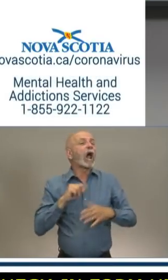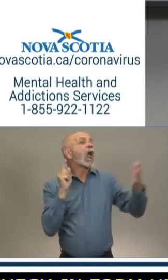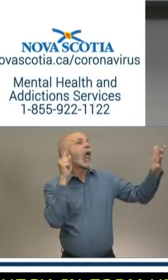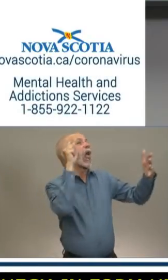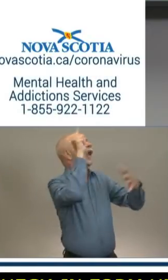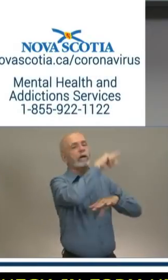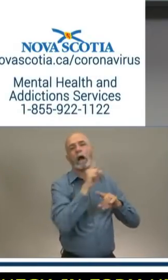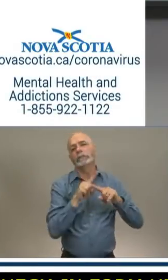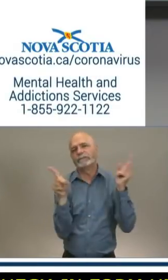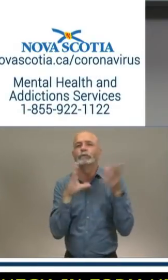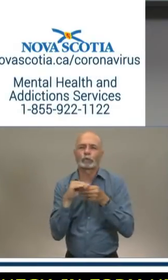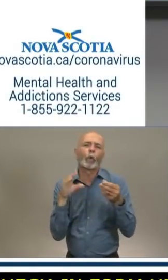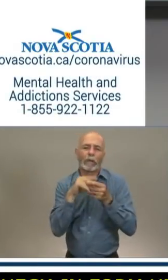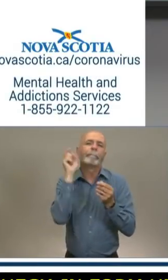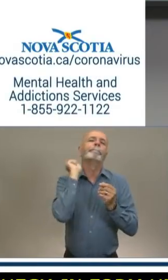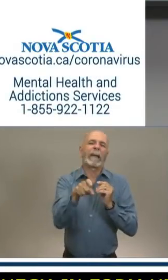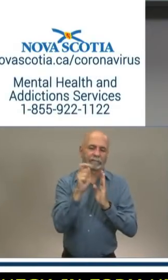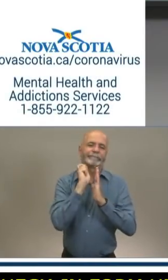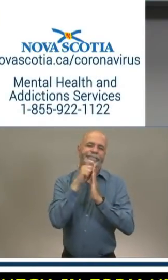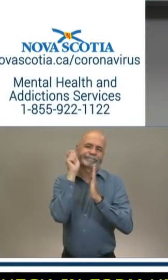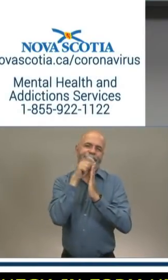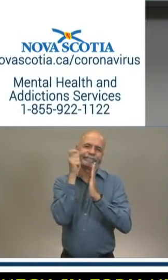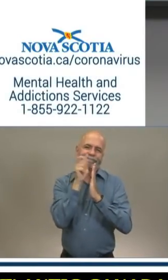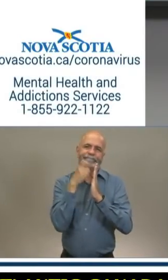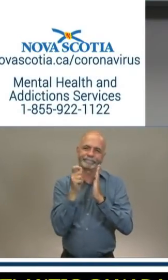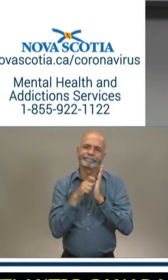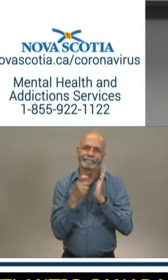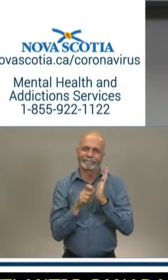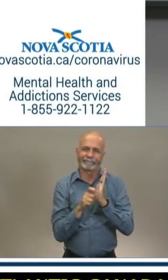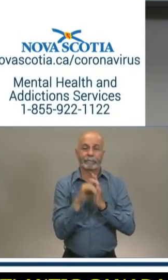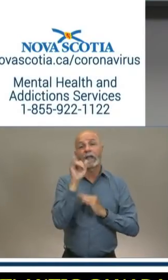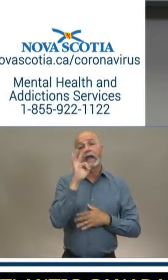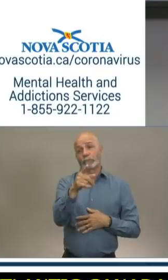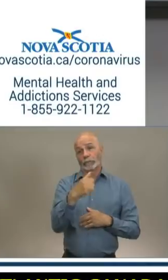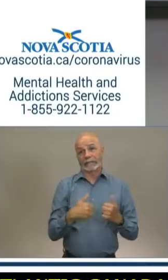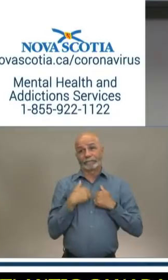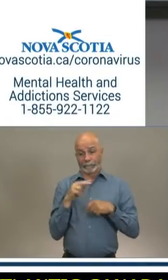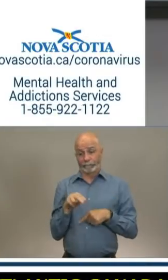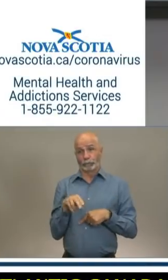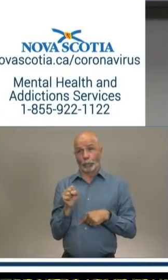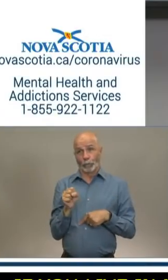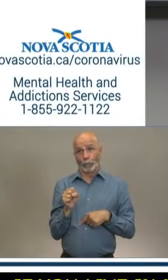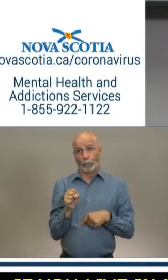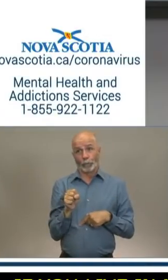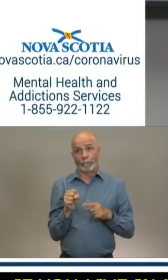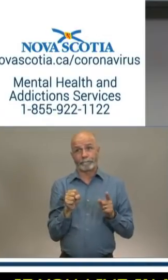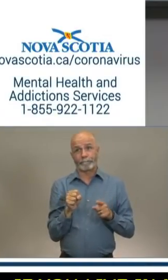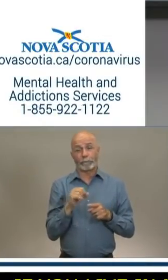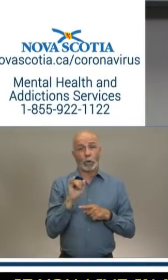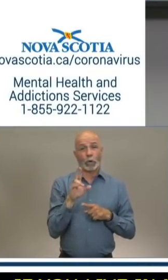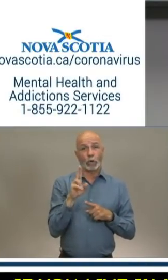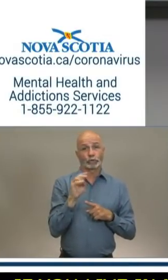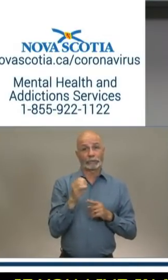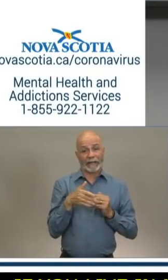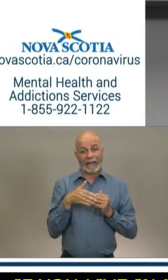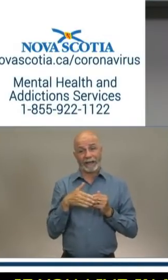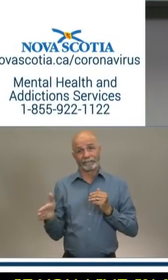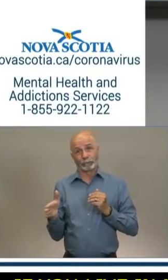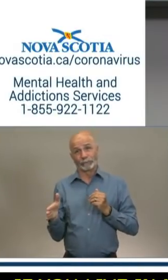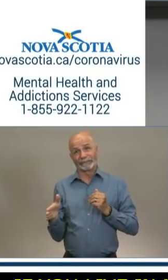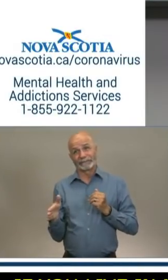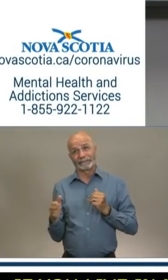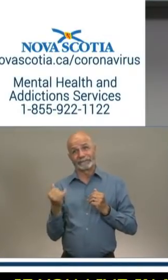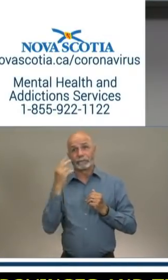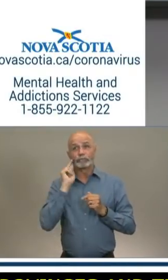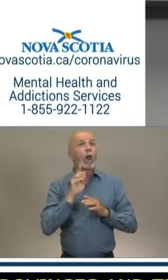another Atlantic province and travel outside of Atlantic Canada after June 30th, you will need to complete the online safe check-in form to enter